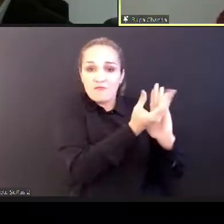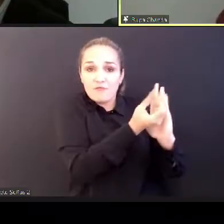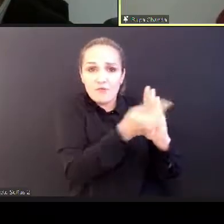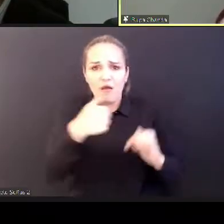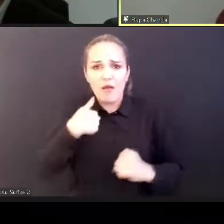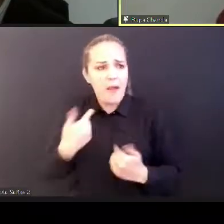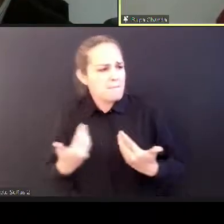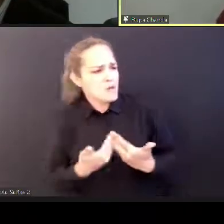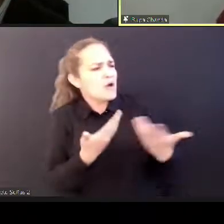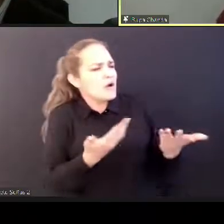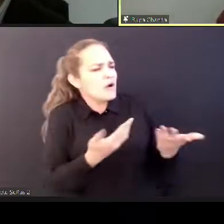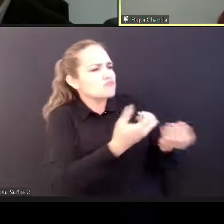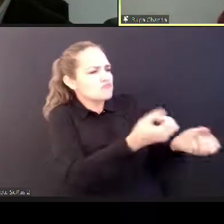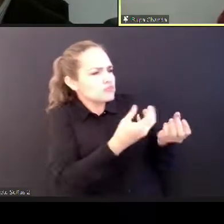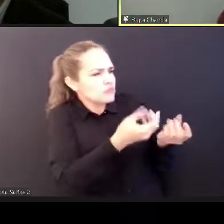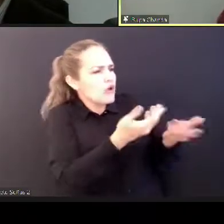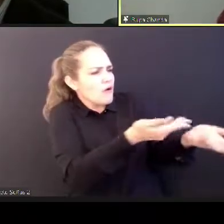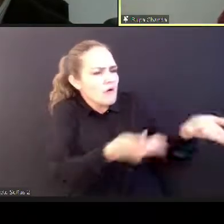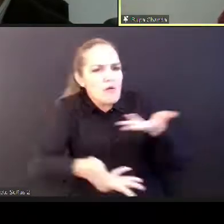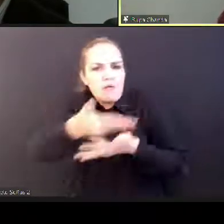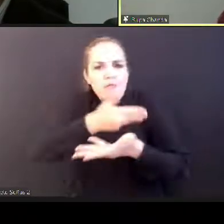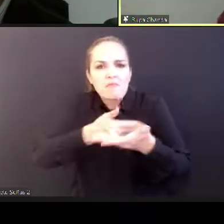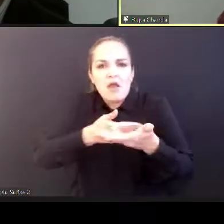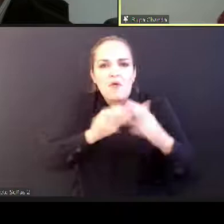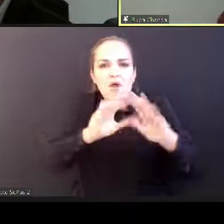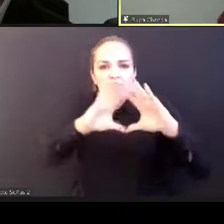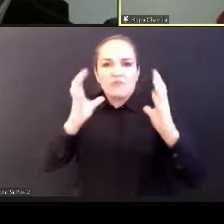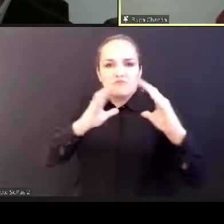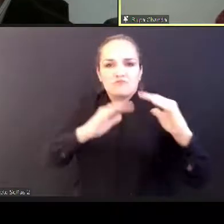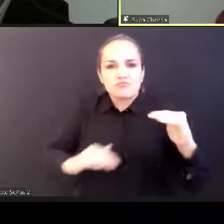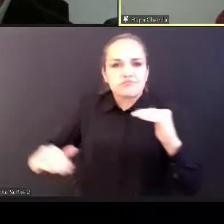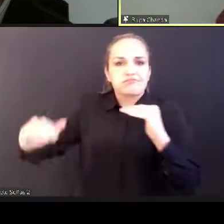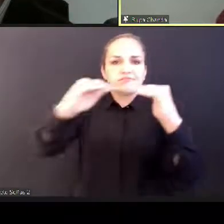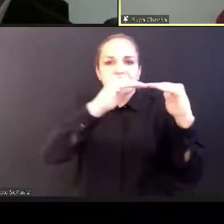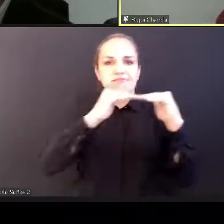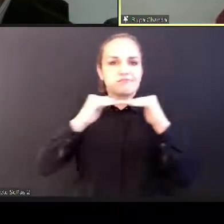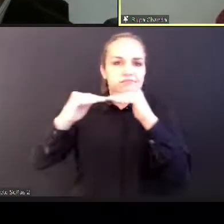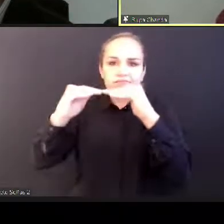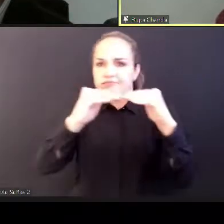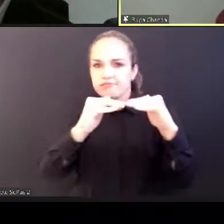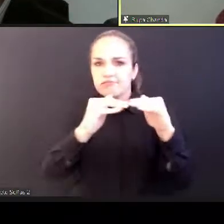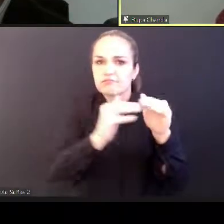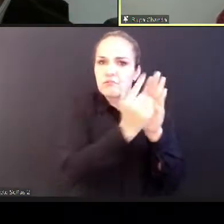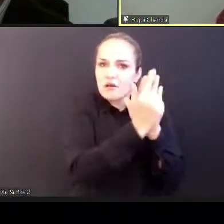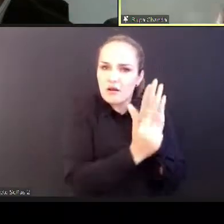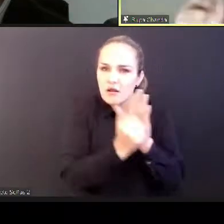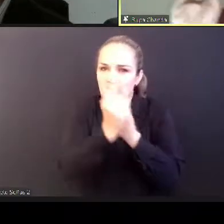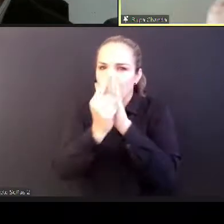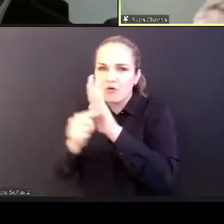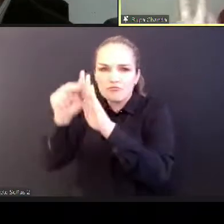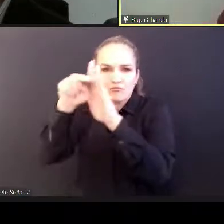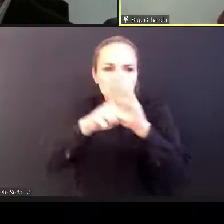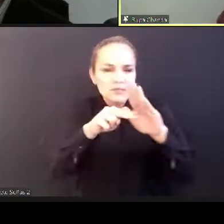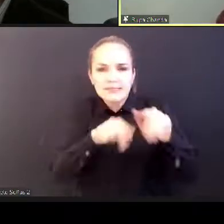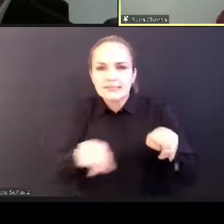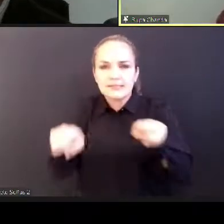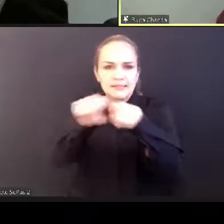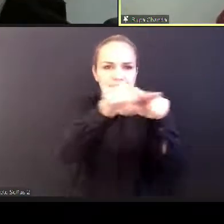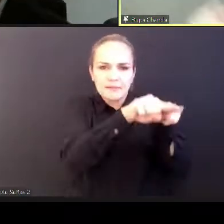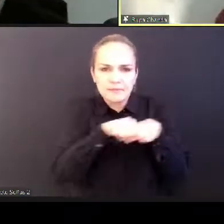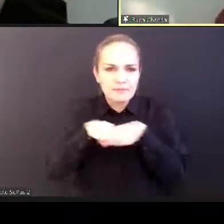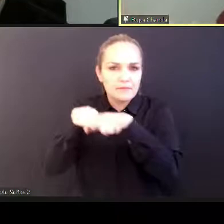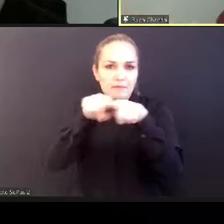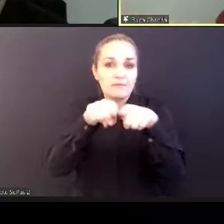standardization of frameworks, and this is where I think they need to involve the companies It cannot be just a government-to-government